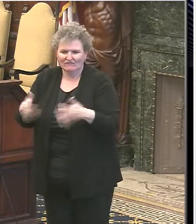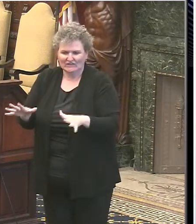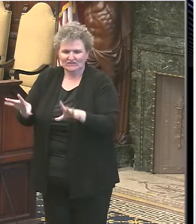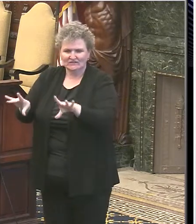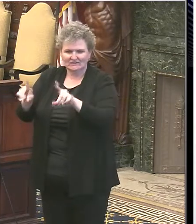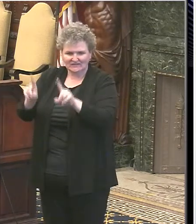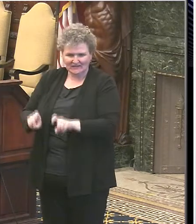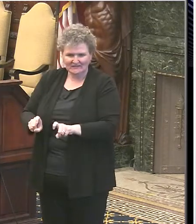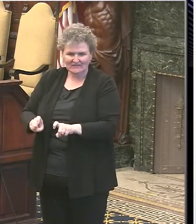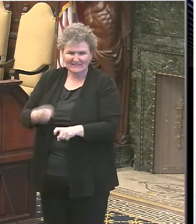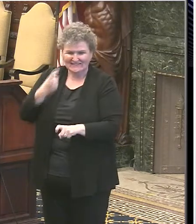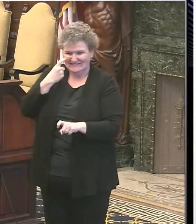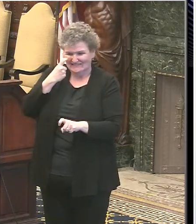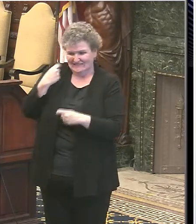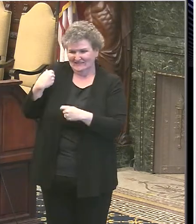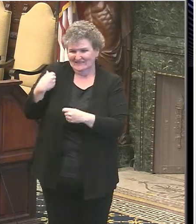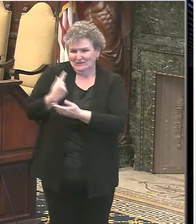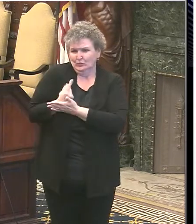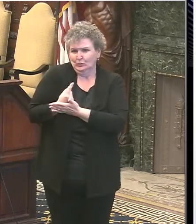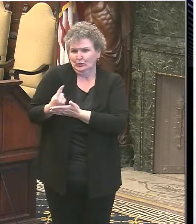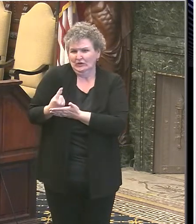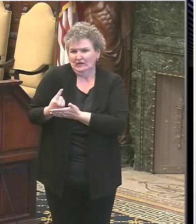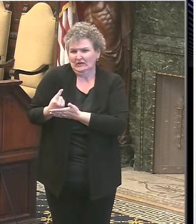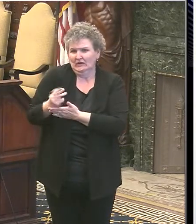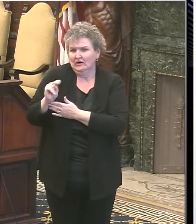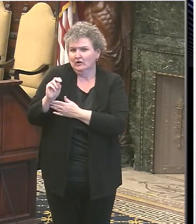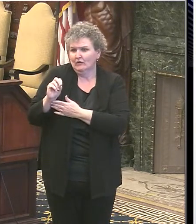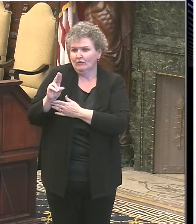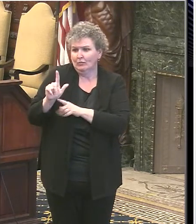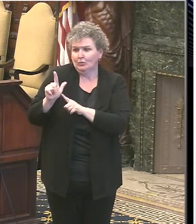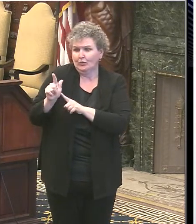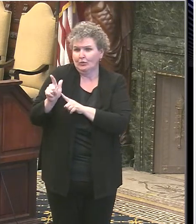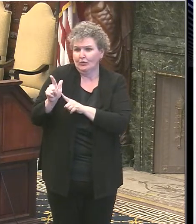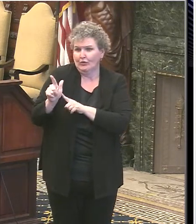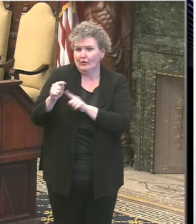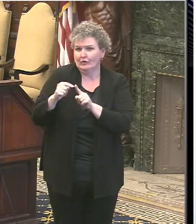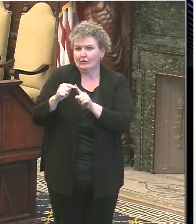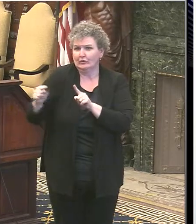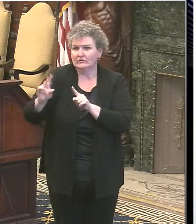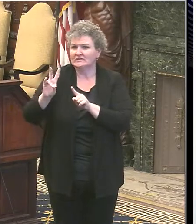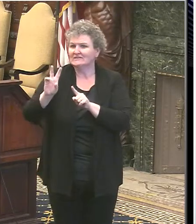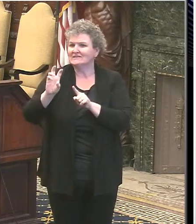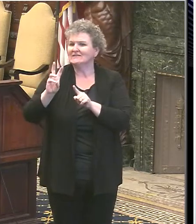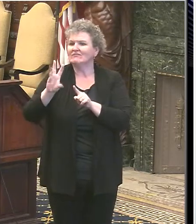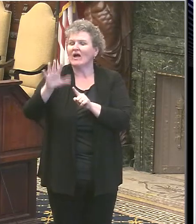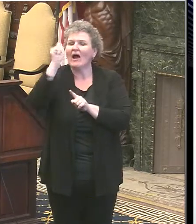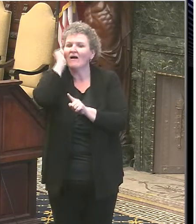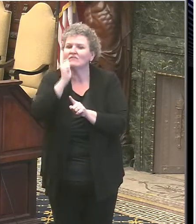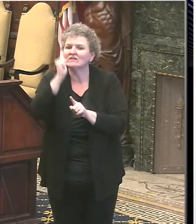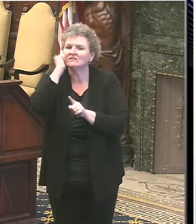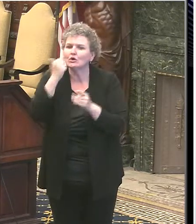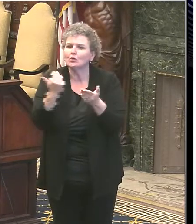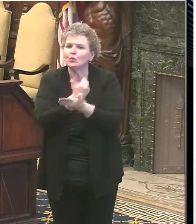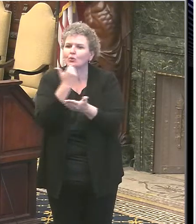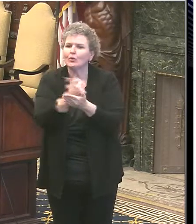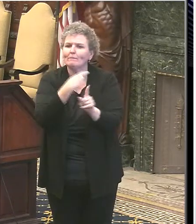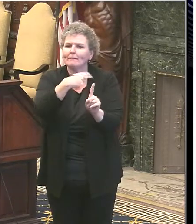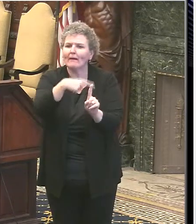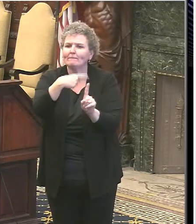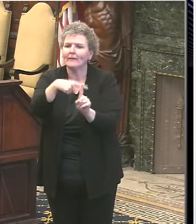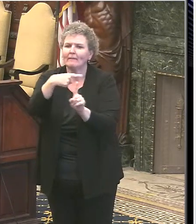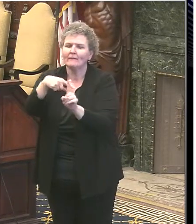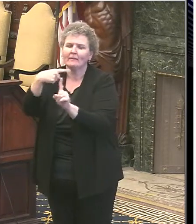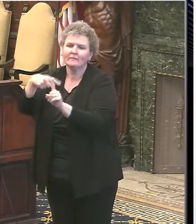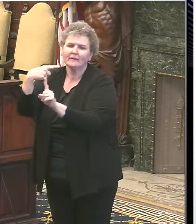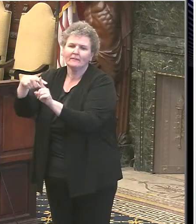past week that ended on November 21st, we averaged 765 cases a day of the confirmed coronavirus infection. Now,